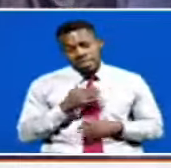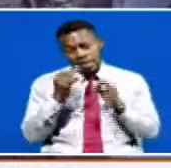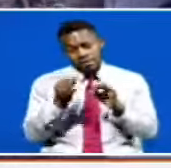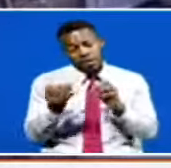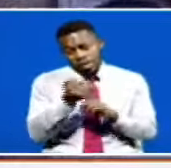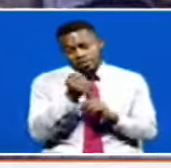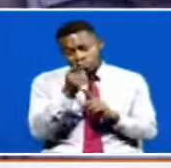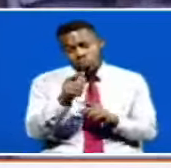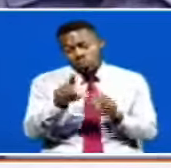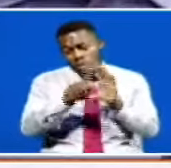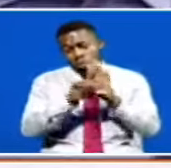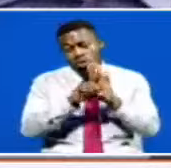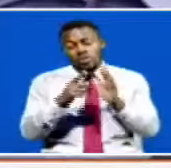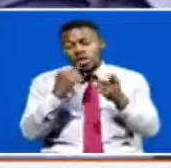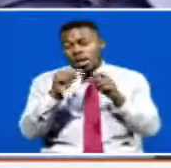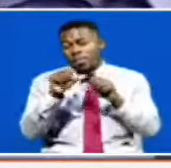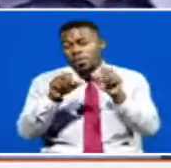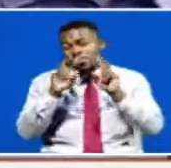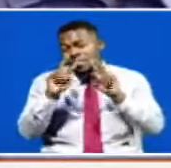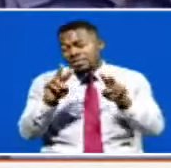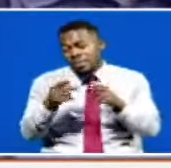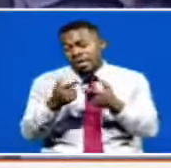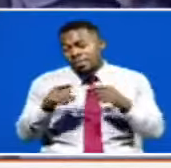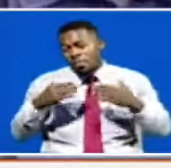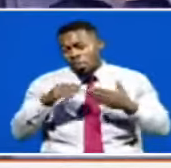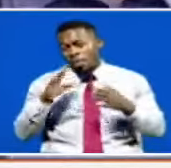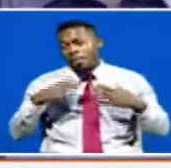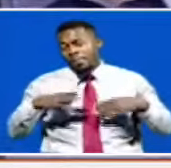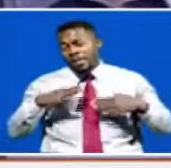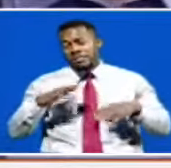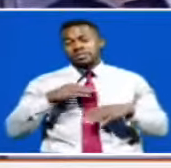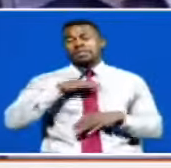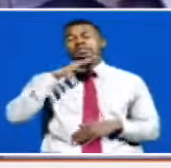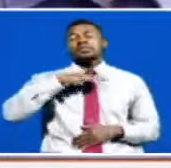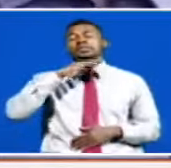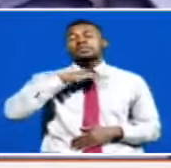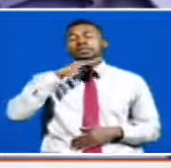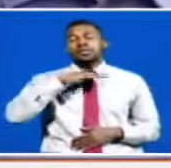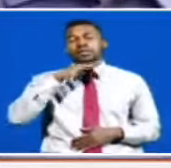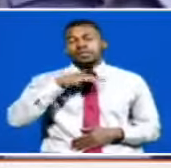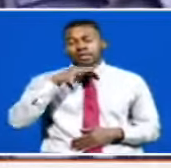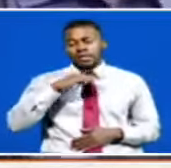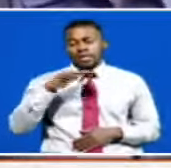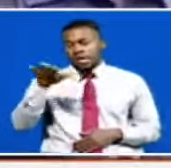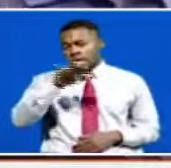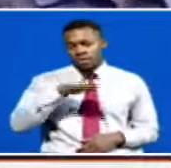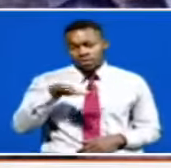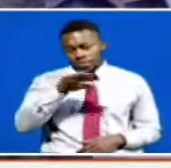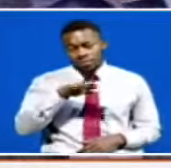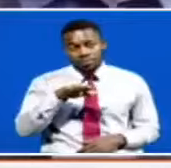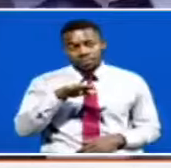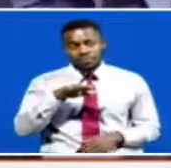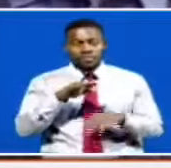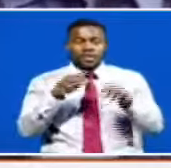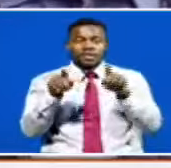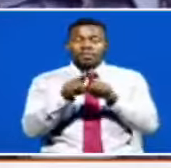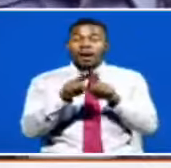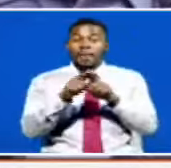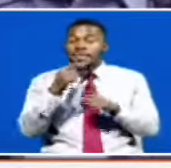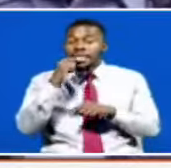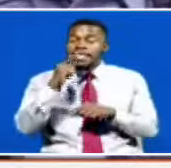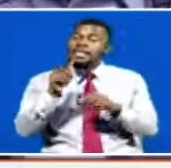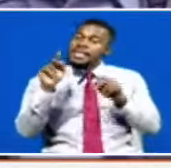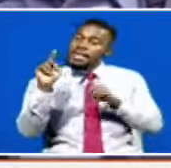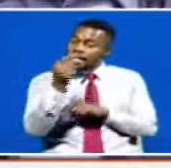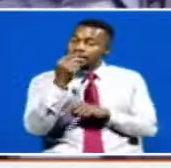speaking about peace while our people are being killed. I cannot speak about peace while the young people are being killed. And I'm saying that Kenyans are